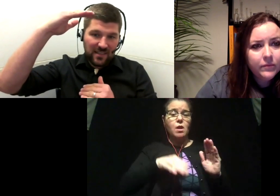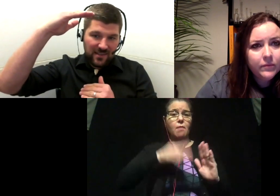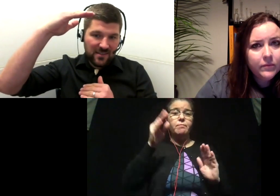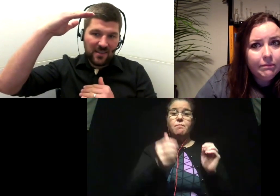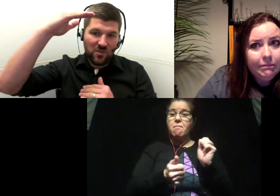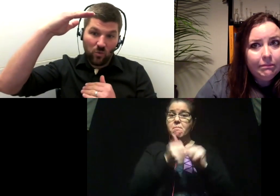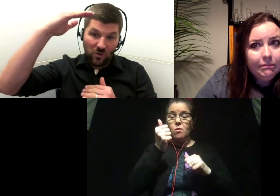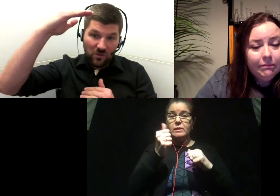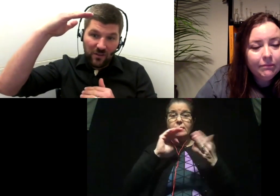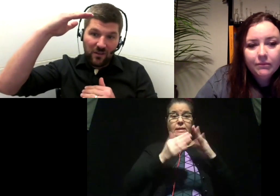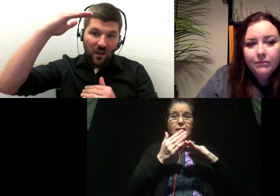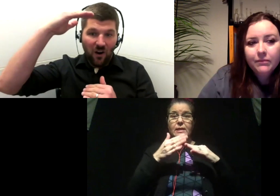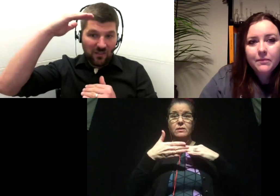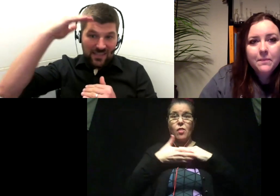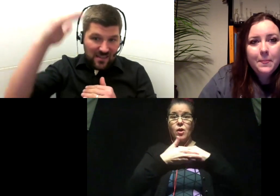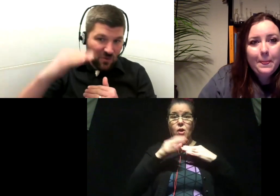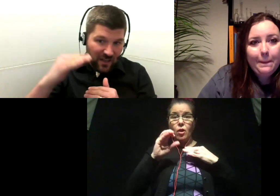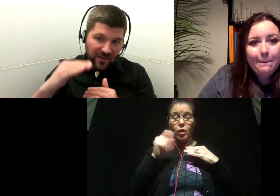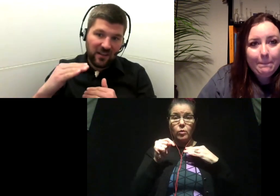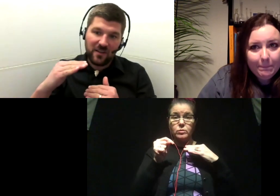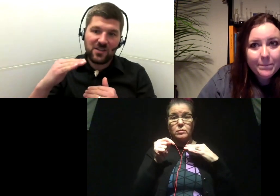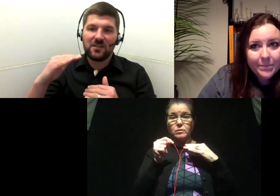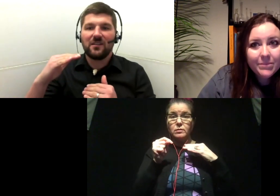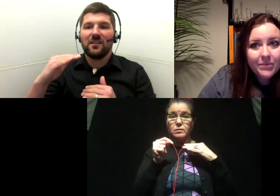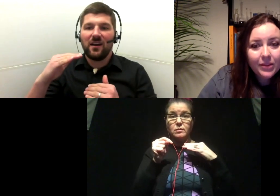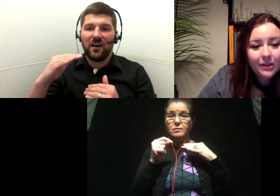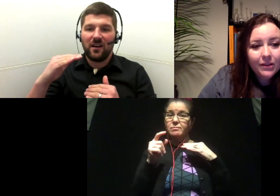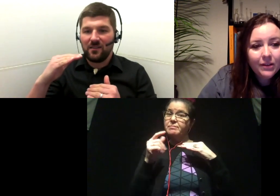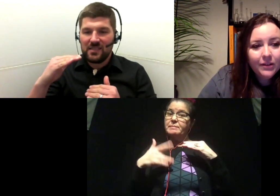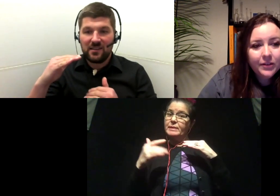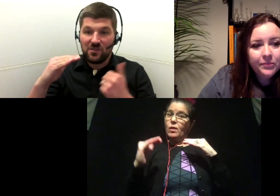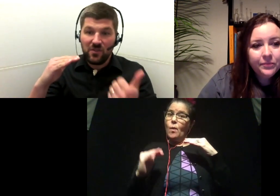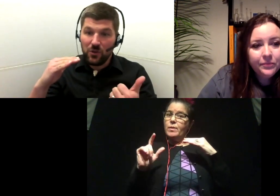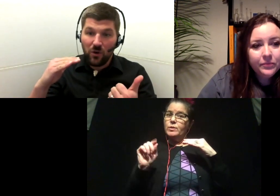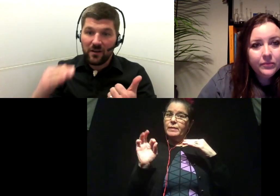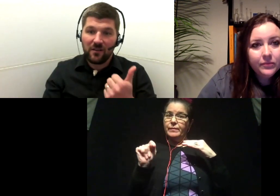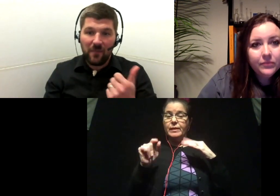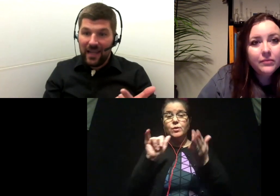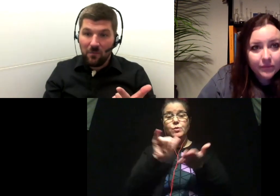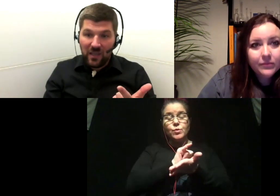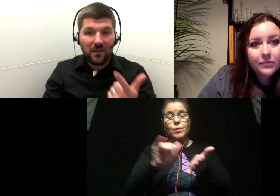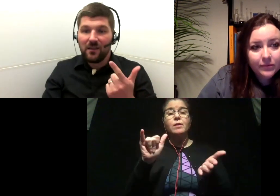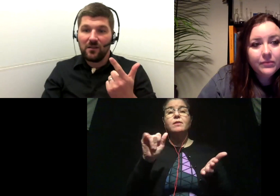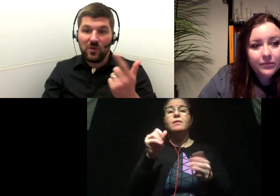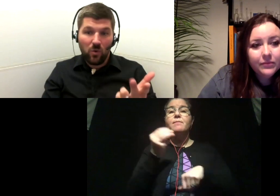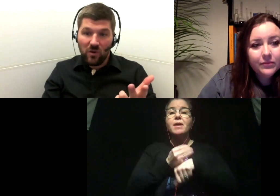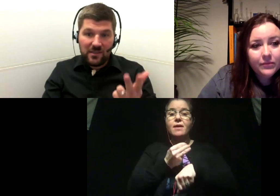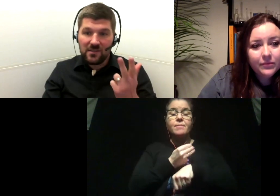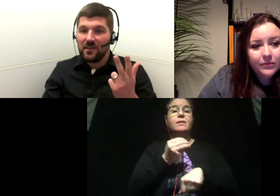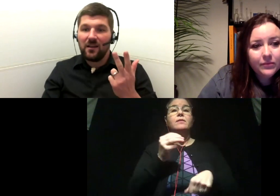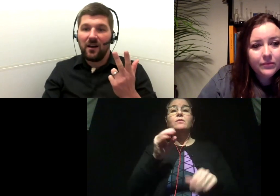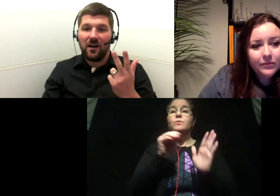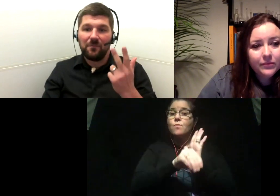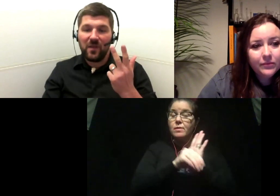coastal cities in the world are less than 20 feet elevation. In the cities of New York, of Miami, of New